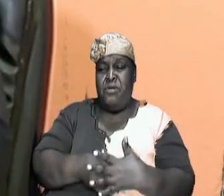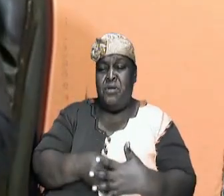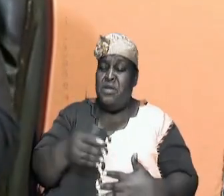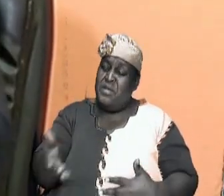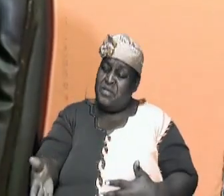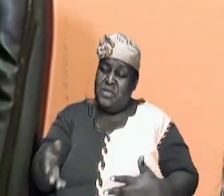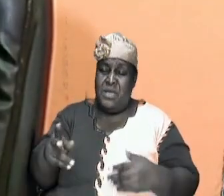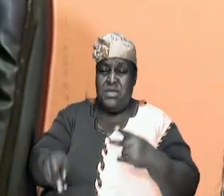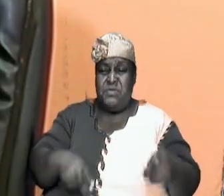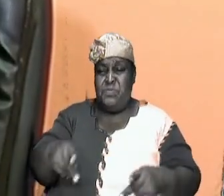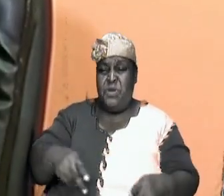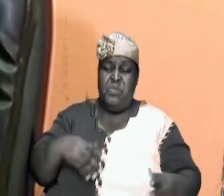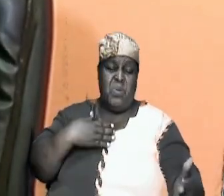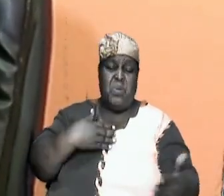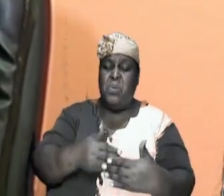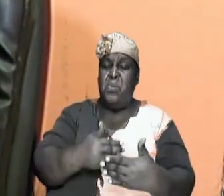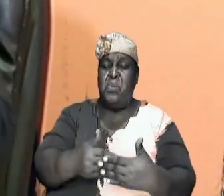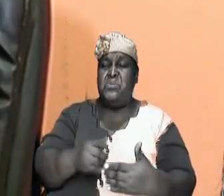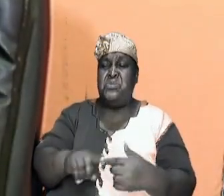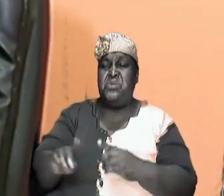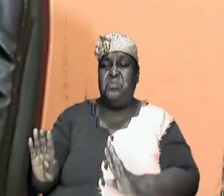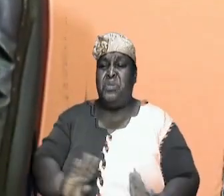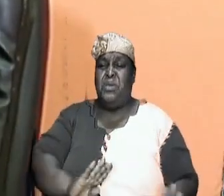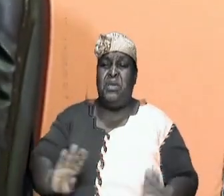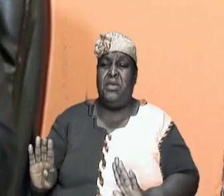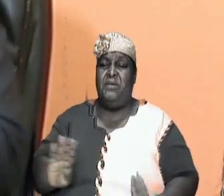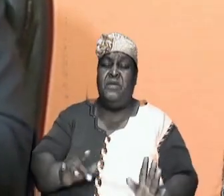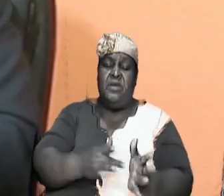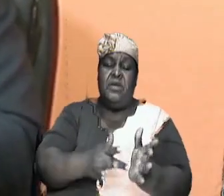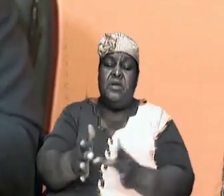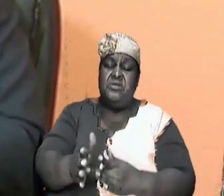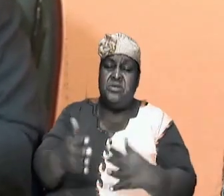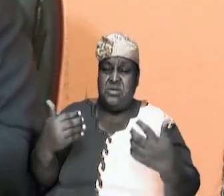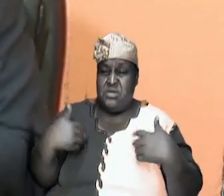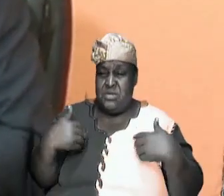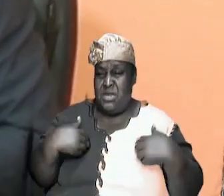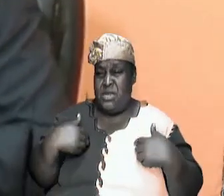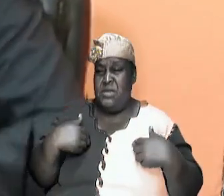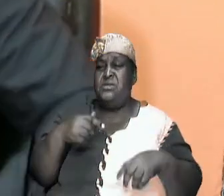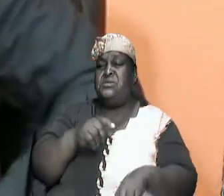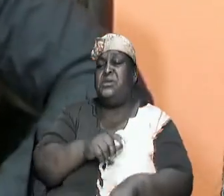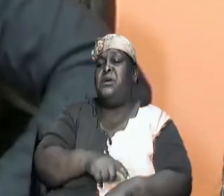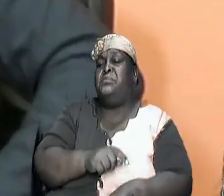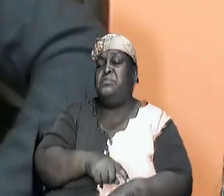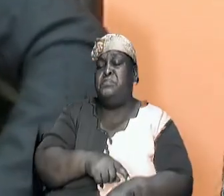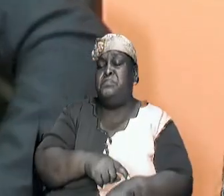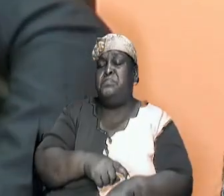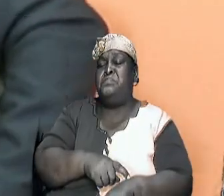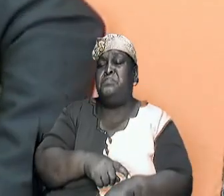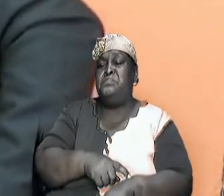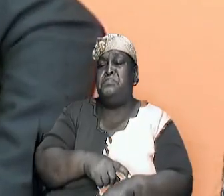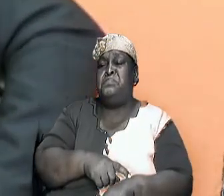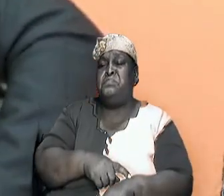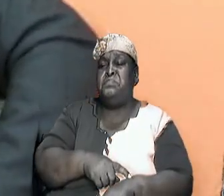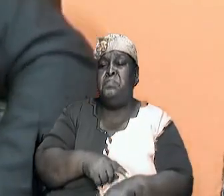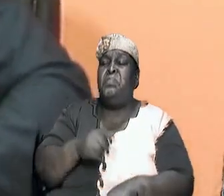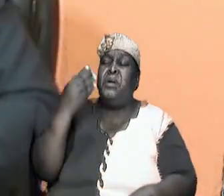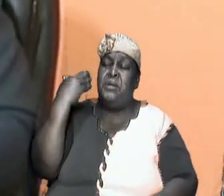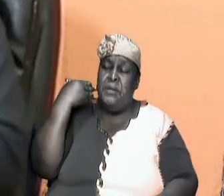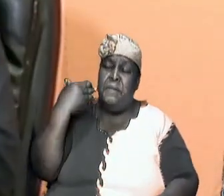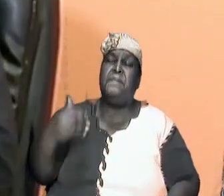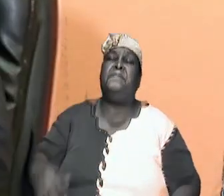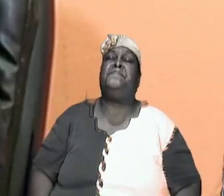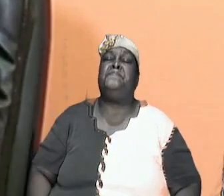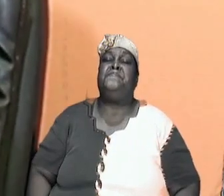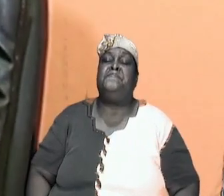really close to the behavior that Christ had, you know, at the time. Now, when we look at the term, when we look